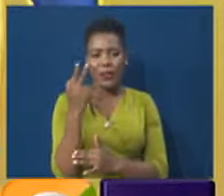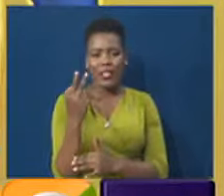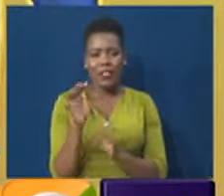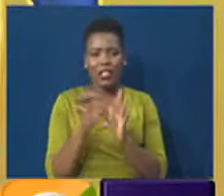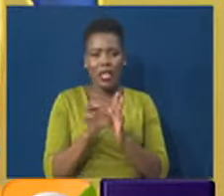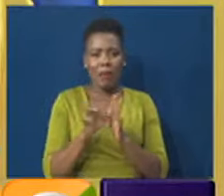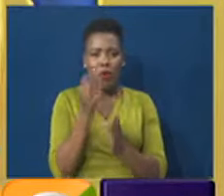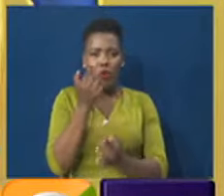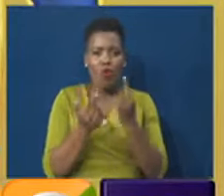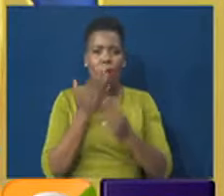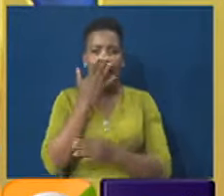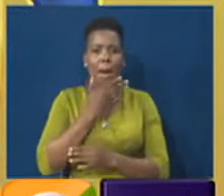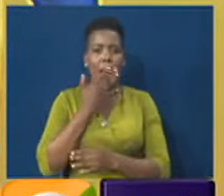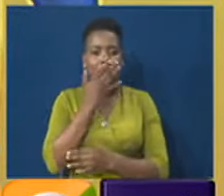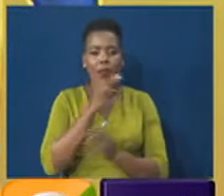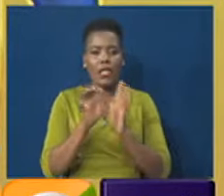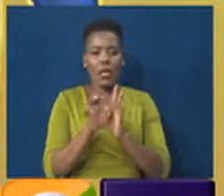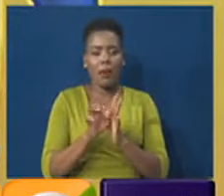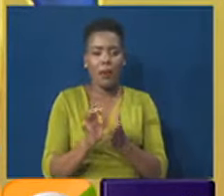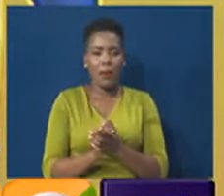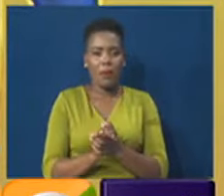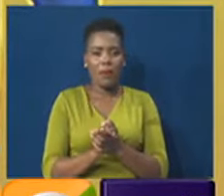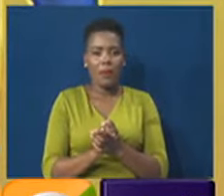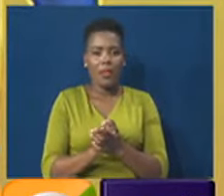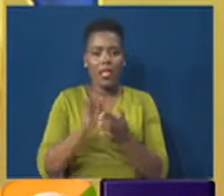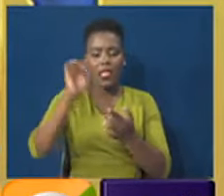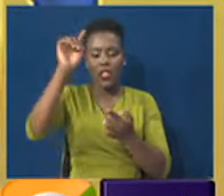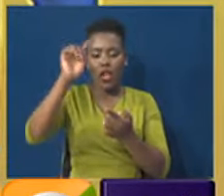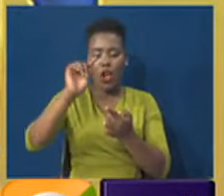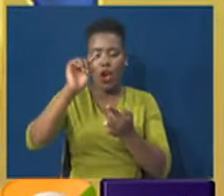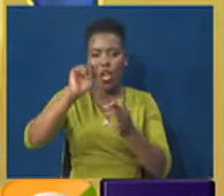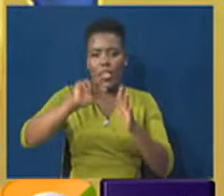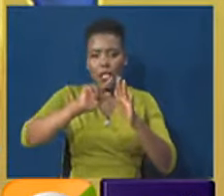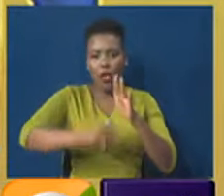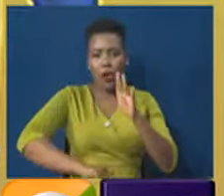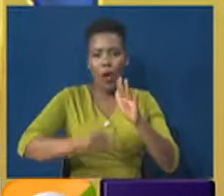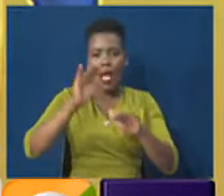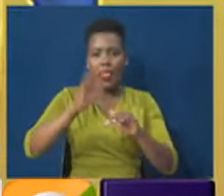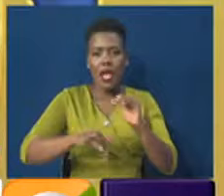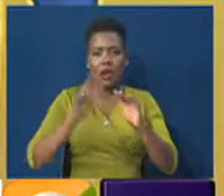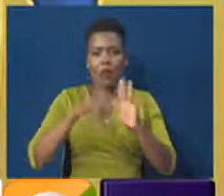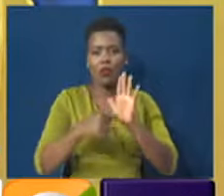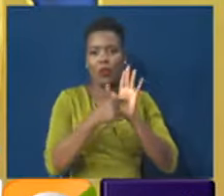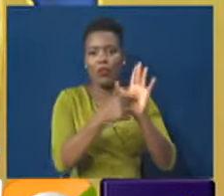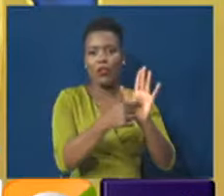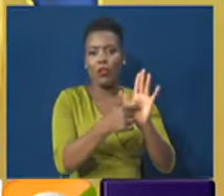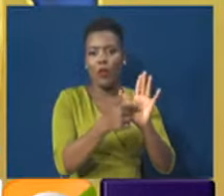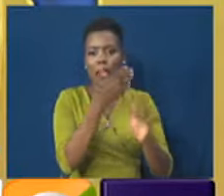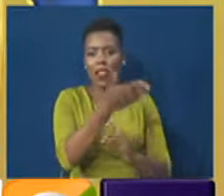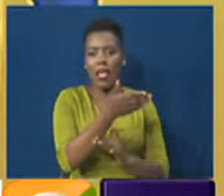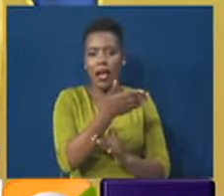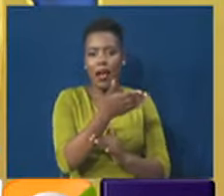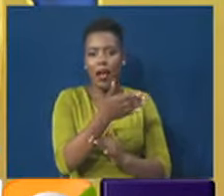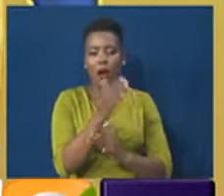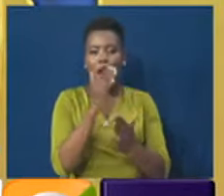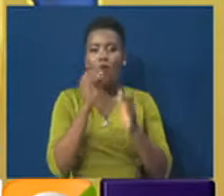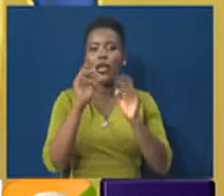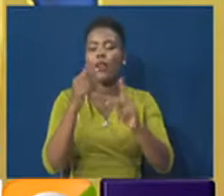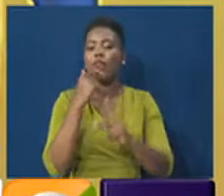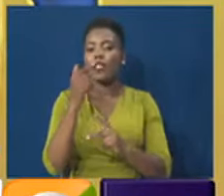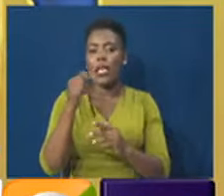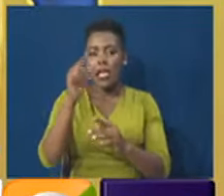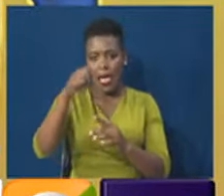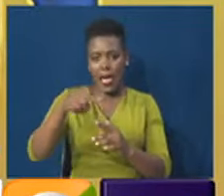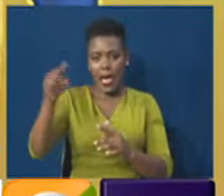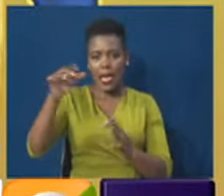take cooking oil, for example. Right. It's much lower than what you project there, and Kenyans know that. Yes, you've said correctly that, you